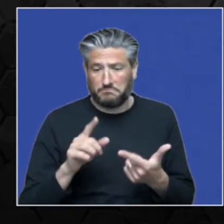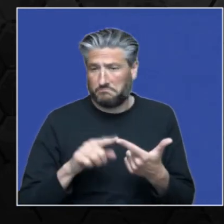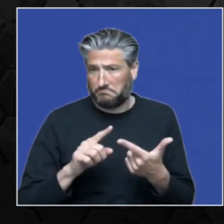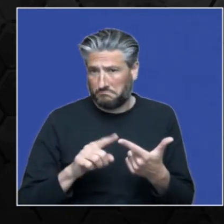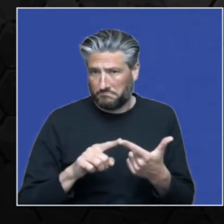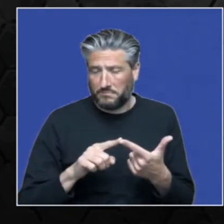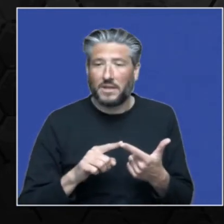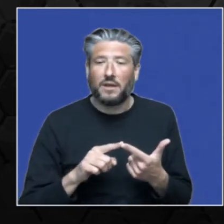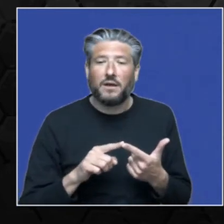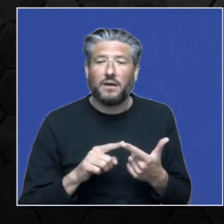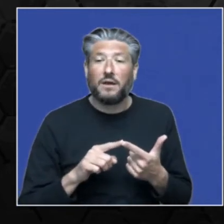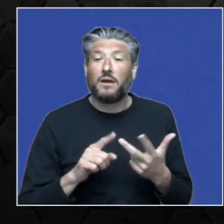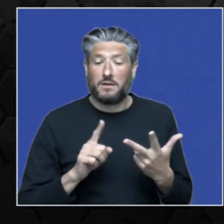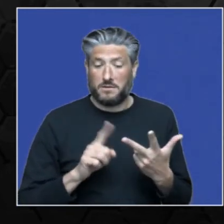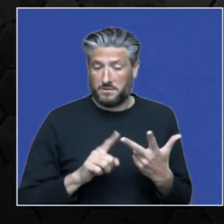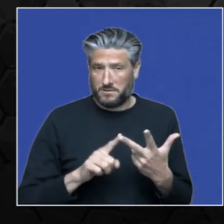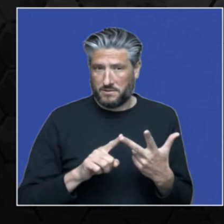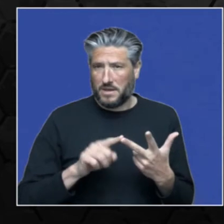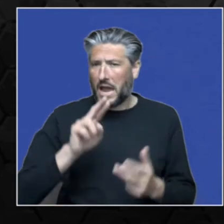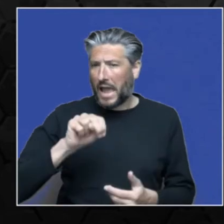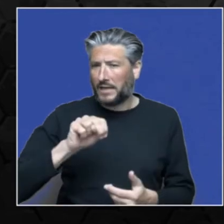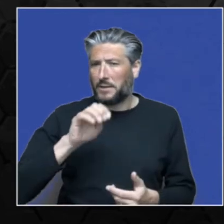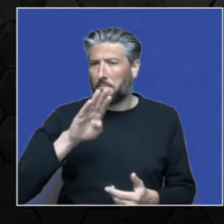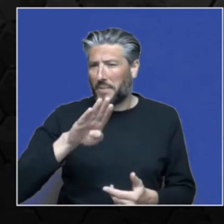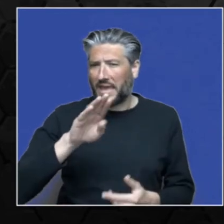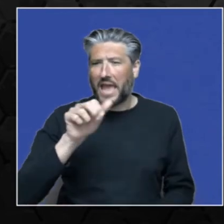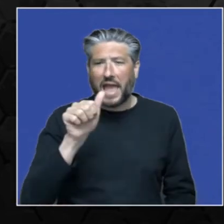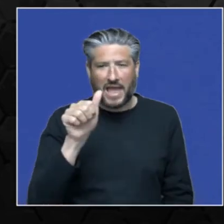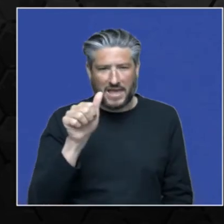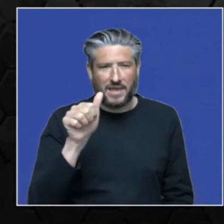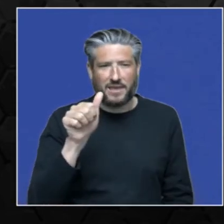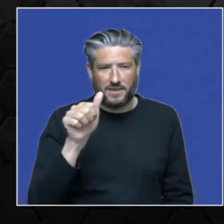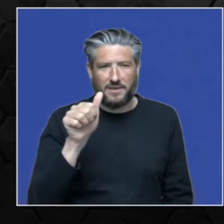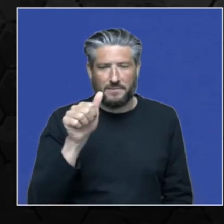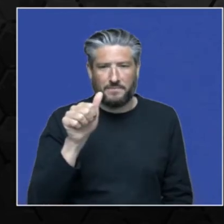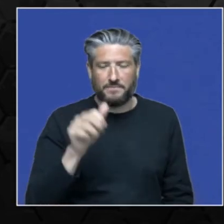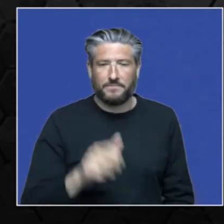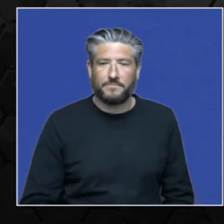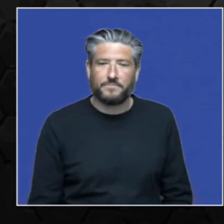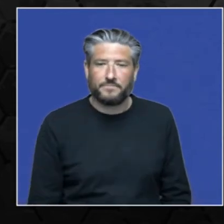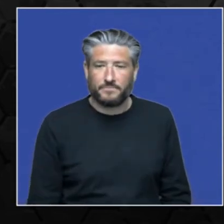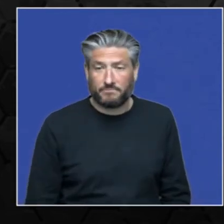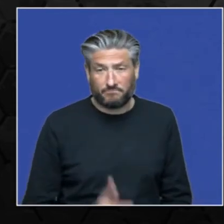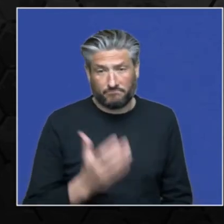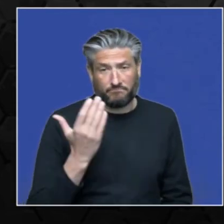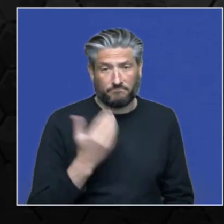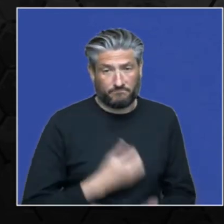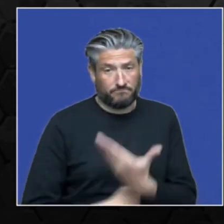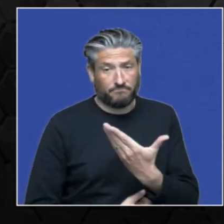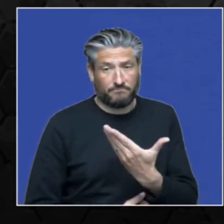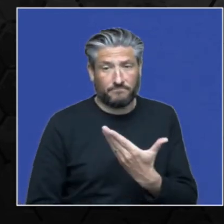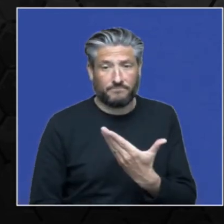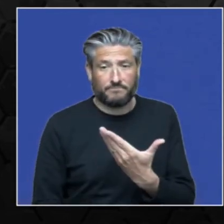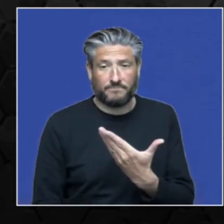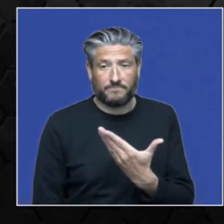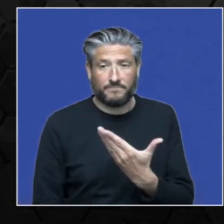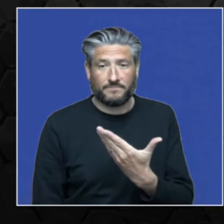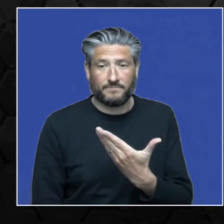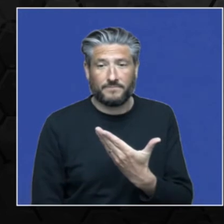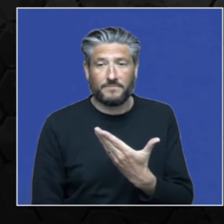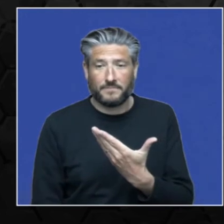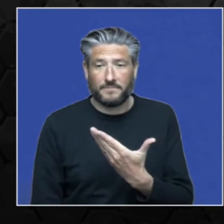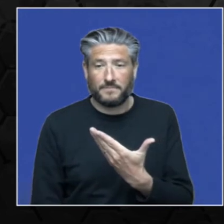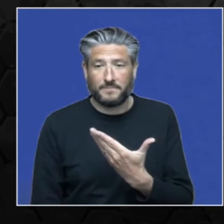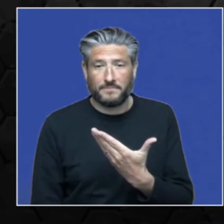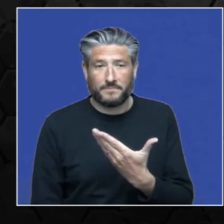Navier-Bayes algorithm calculates the probability that event will occur beyond the occurrence of a